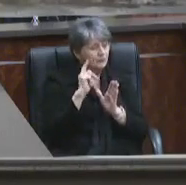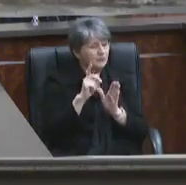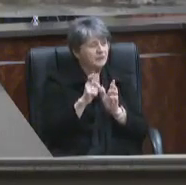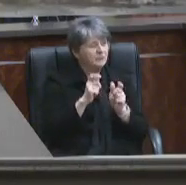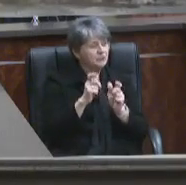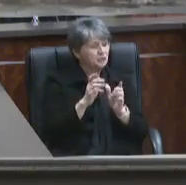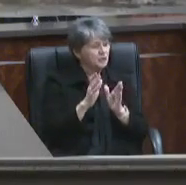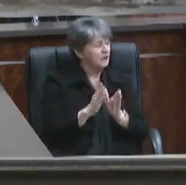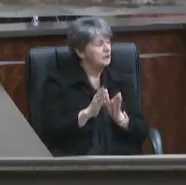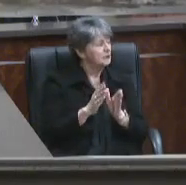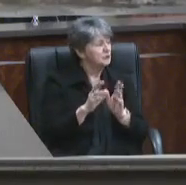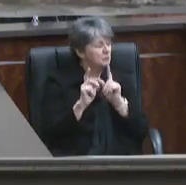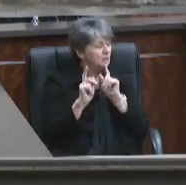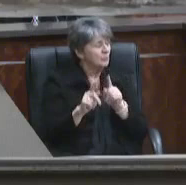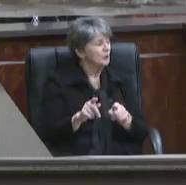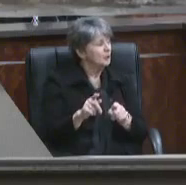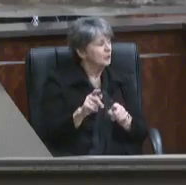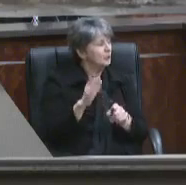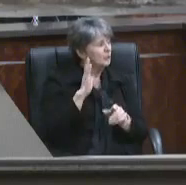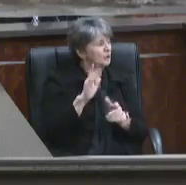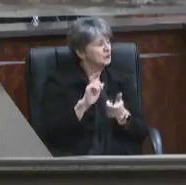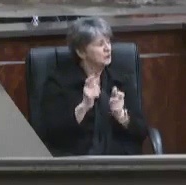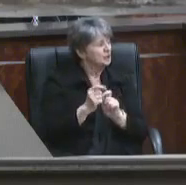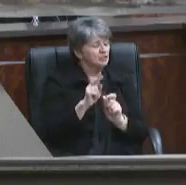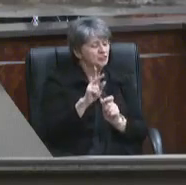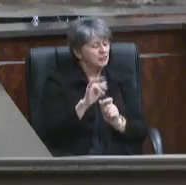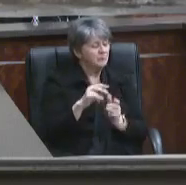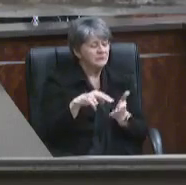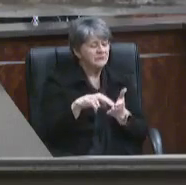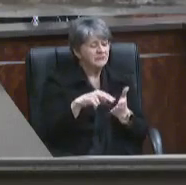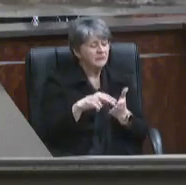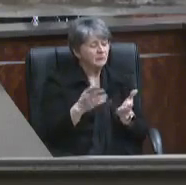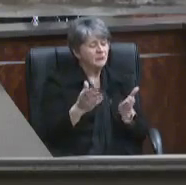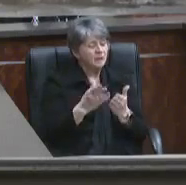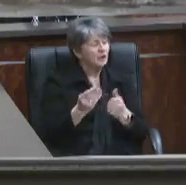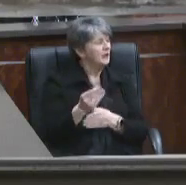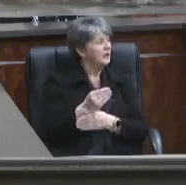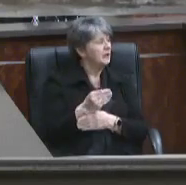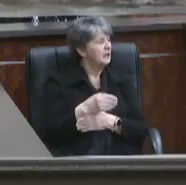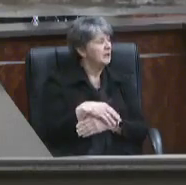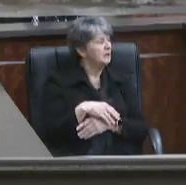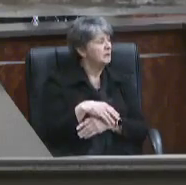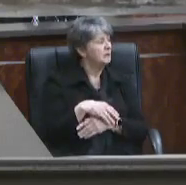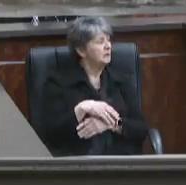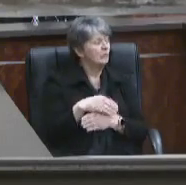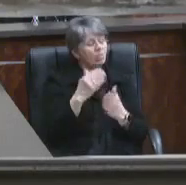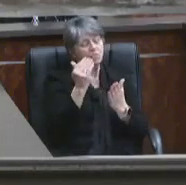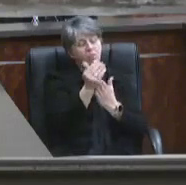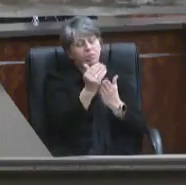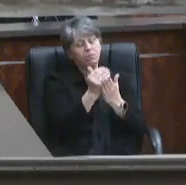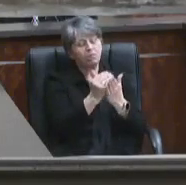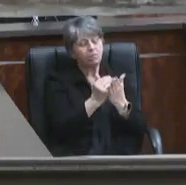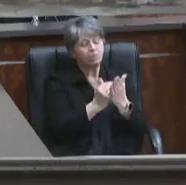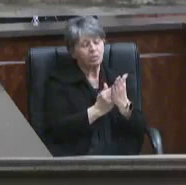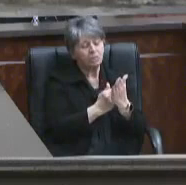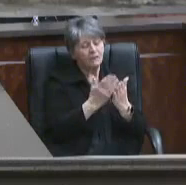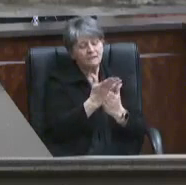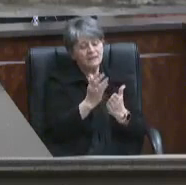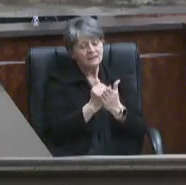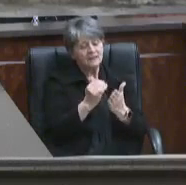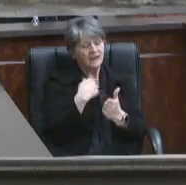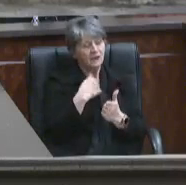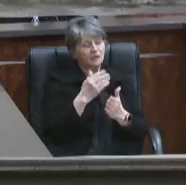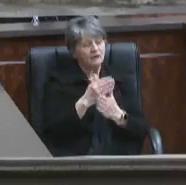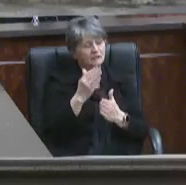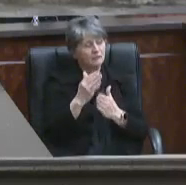was going to change. It used to be that I would stand up here and I would run down a shopping list of items that we had completed